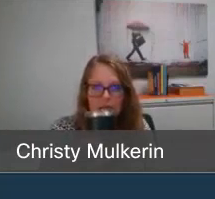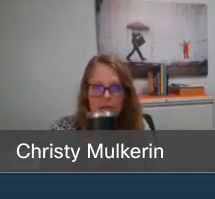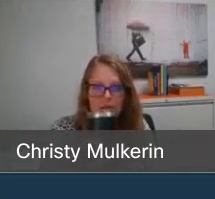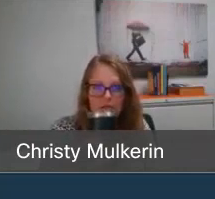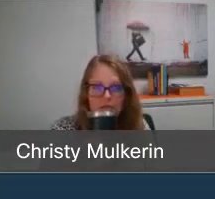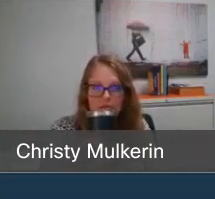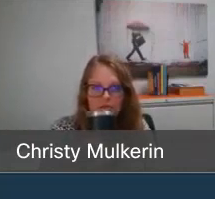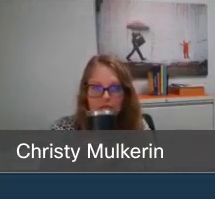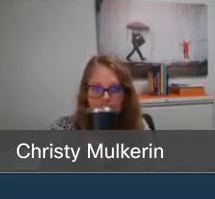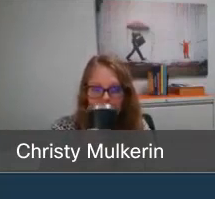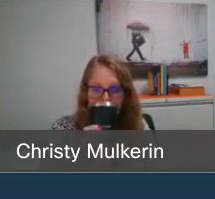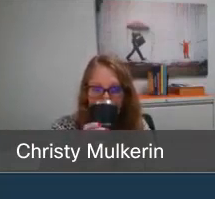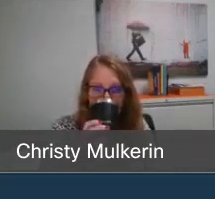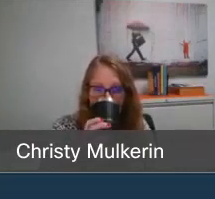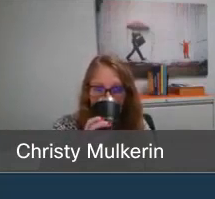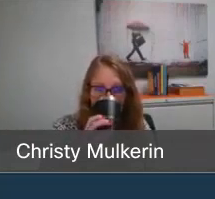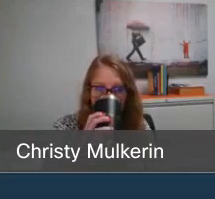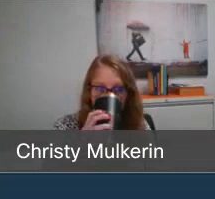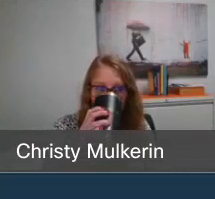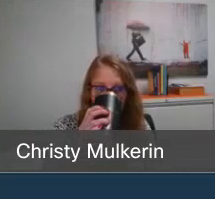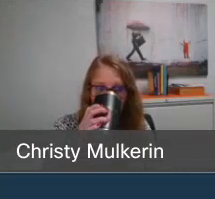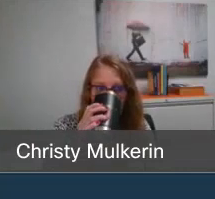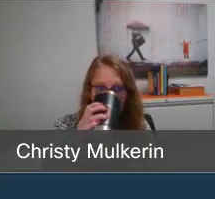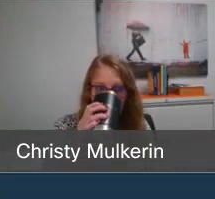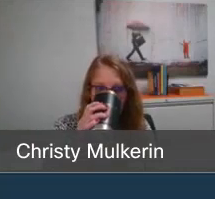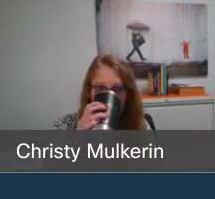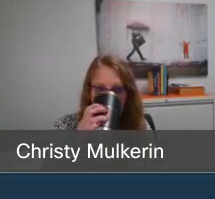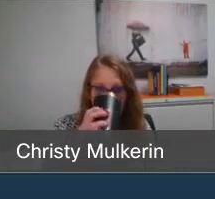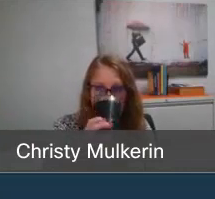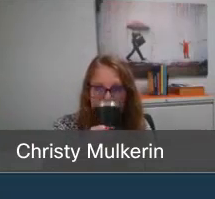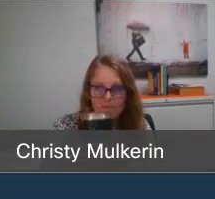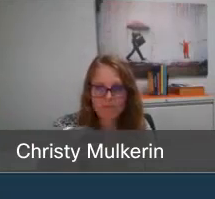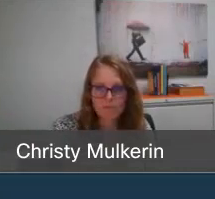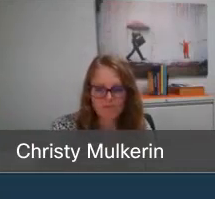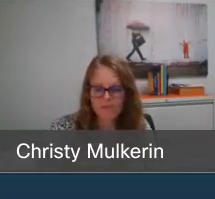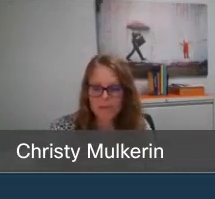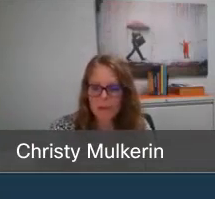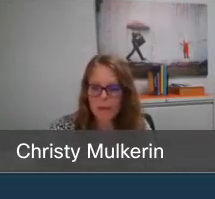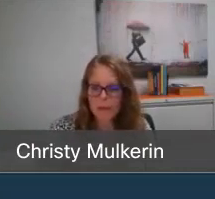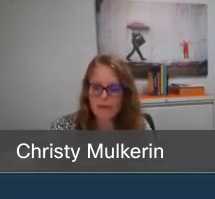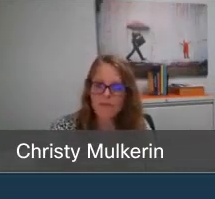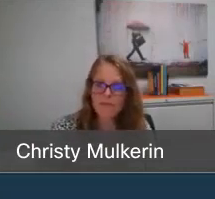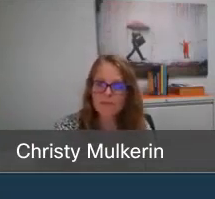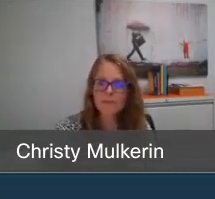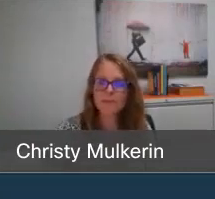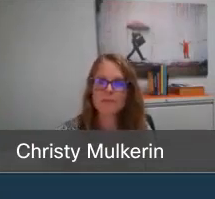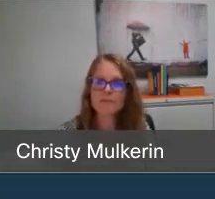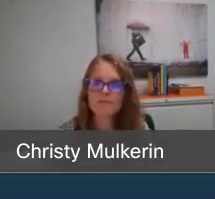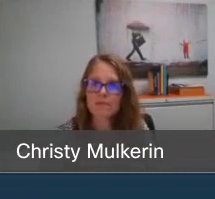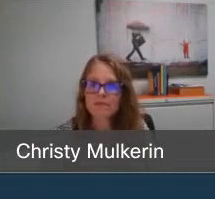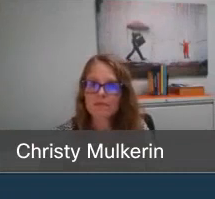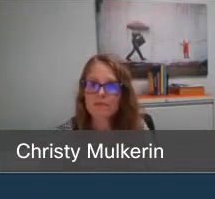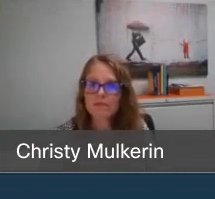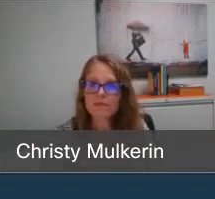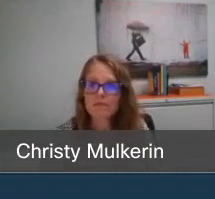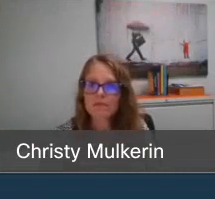slow. And with COVID, it was moving incredibly slow. Our first 3 diversion clients had an